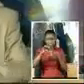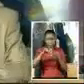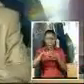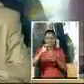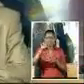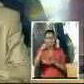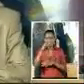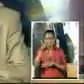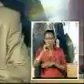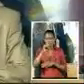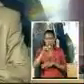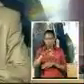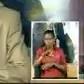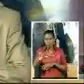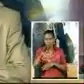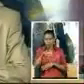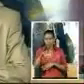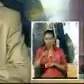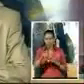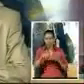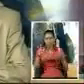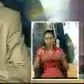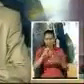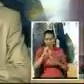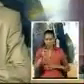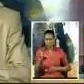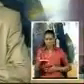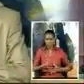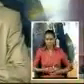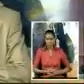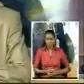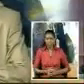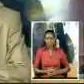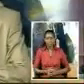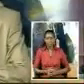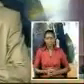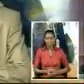places. More from our Mutare bureau chief, Sprenum TV.